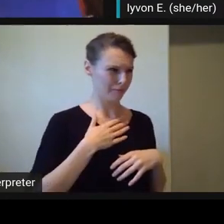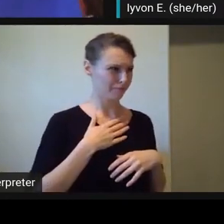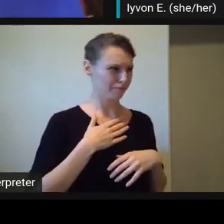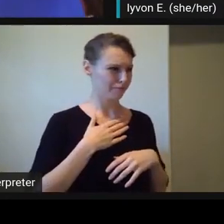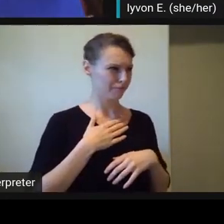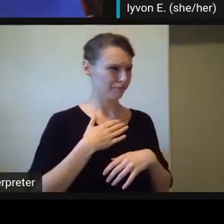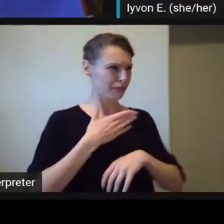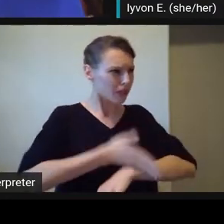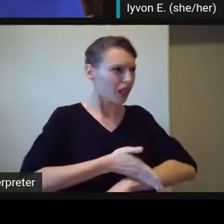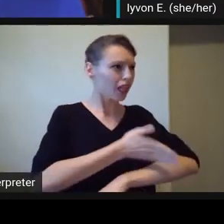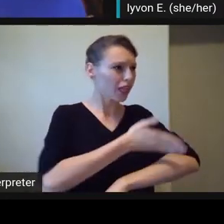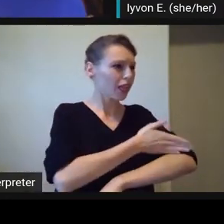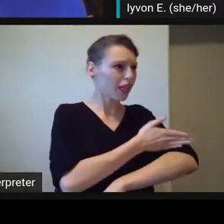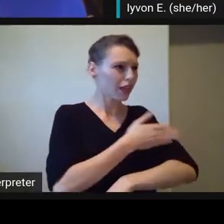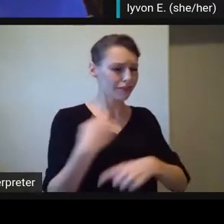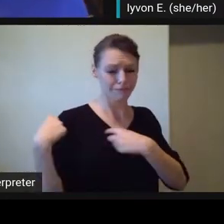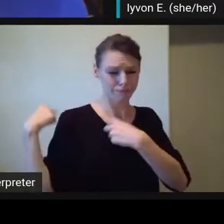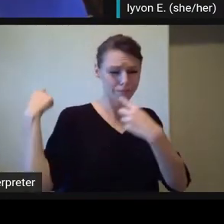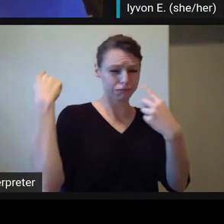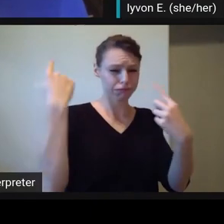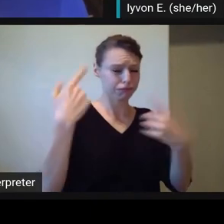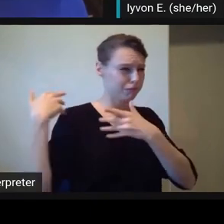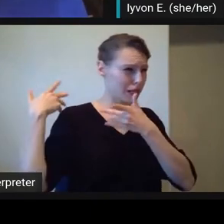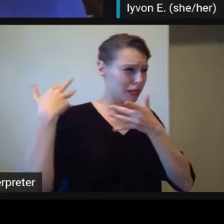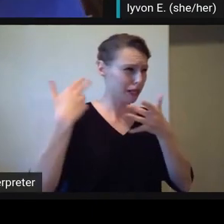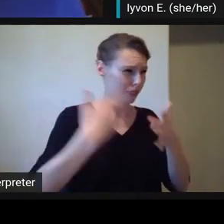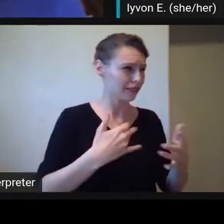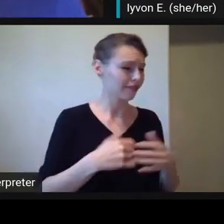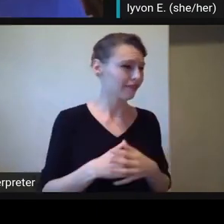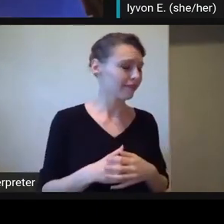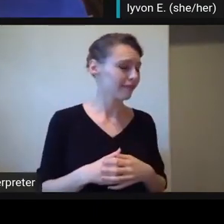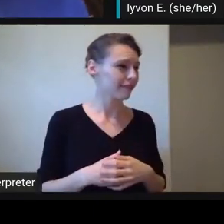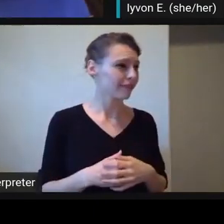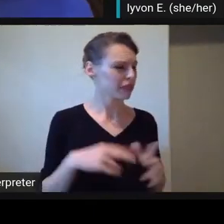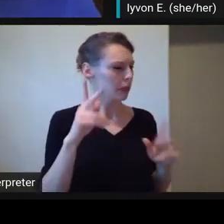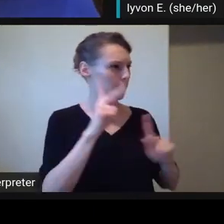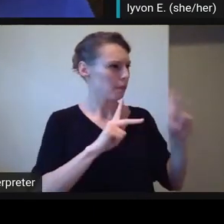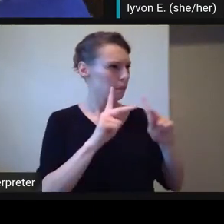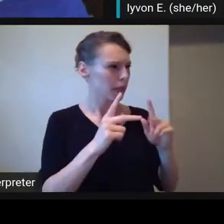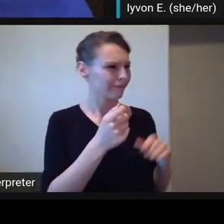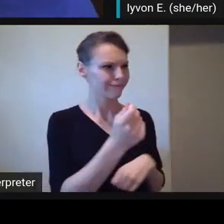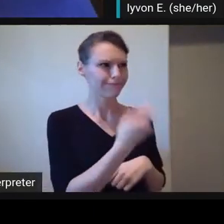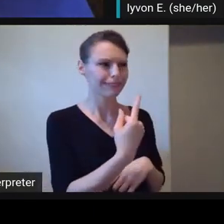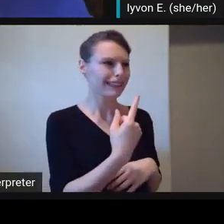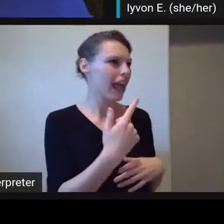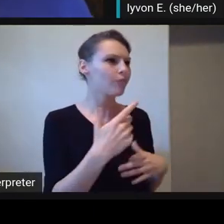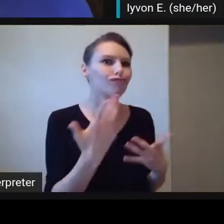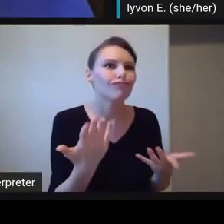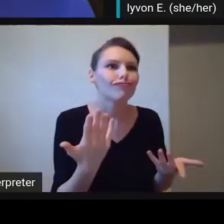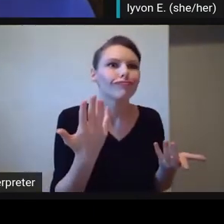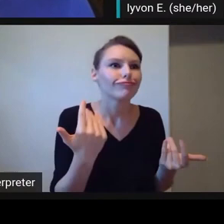But yeah, I'm wondering, like, what are some of the things that you, that whenever people are asking, well, how do I do this? This is like your